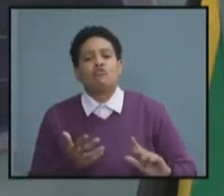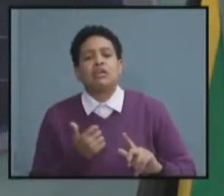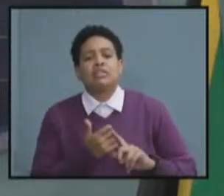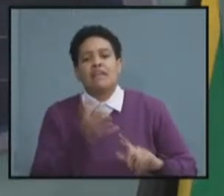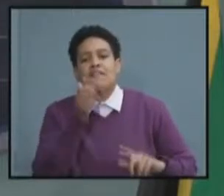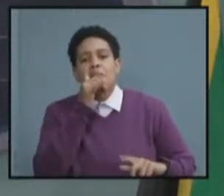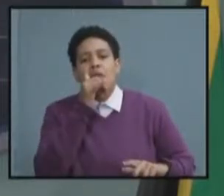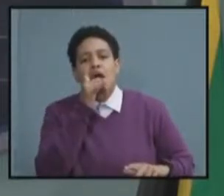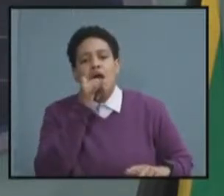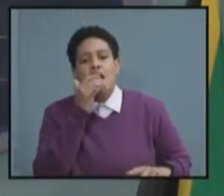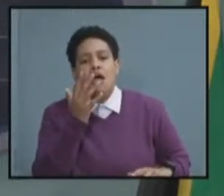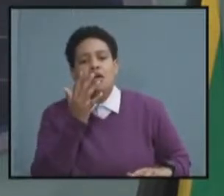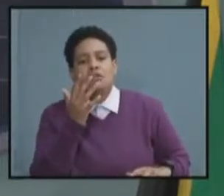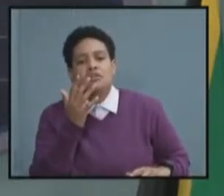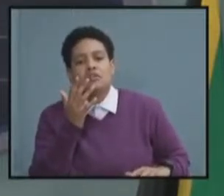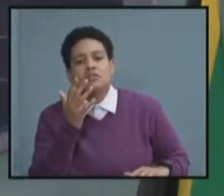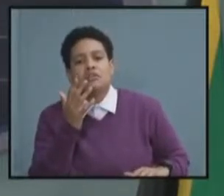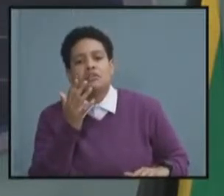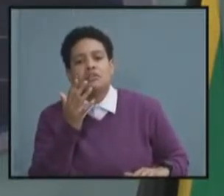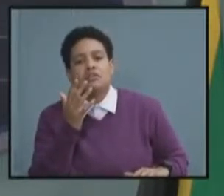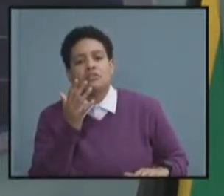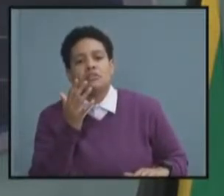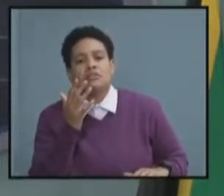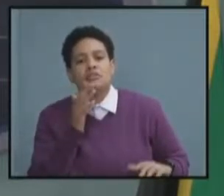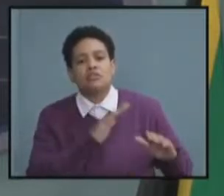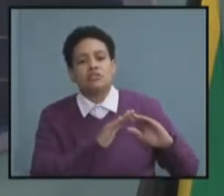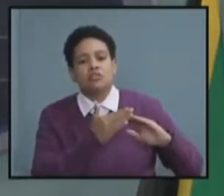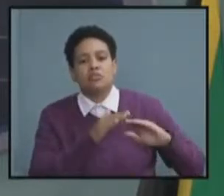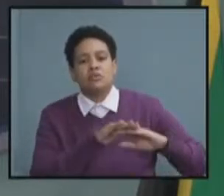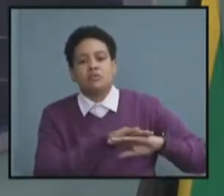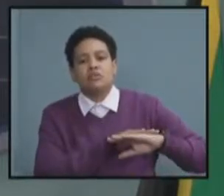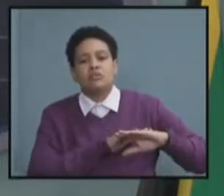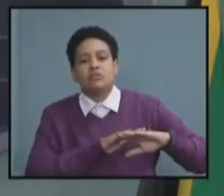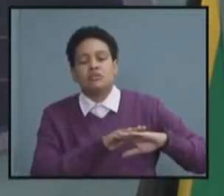of bars across the country.